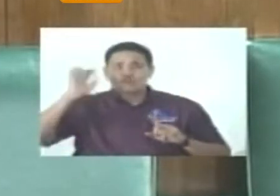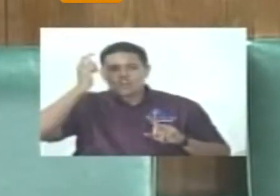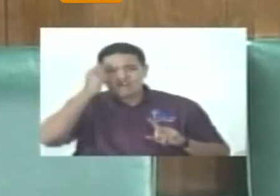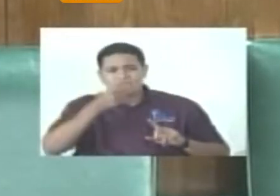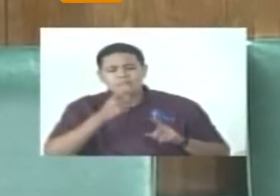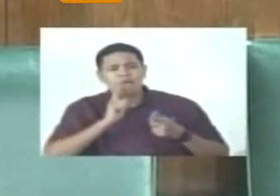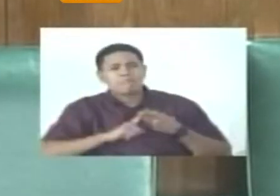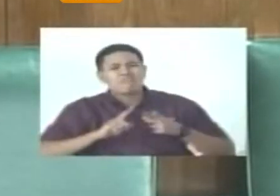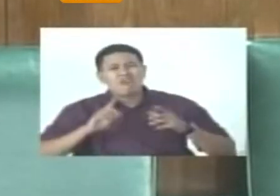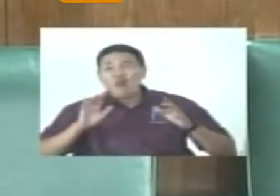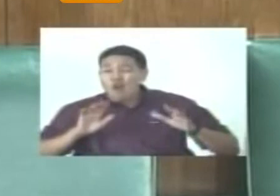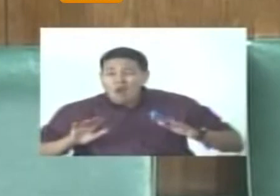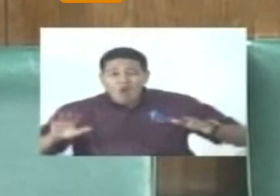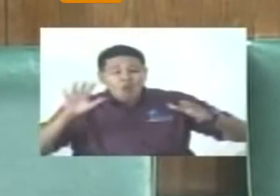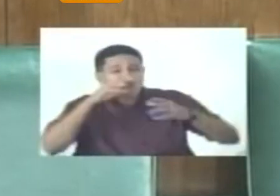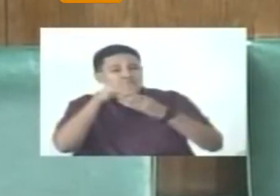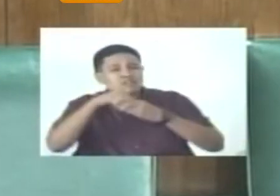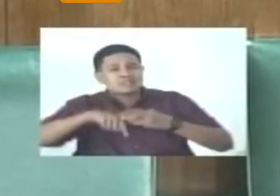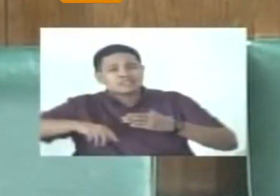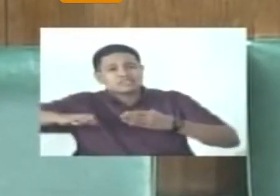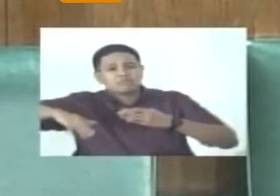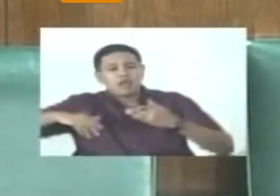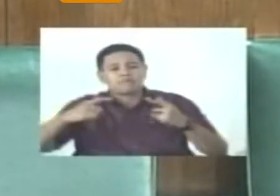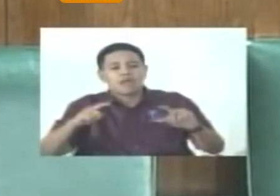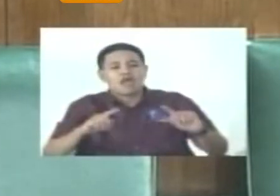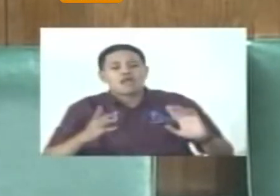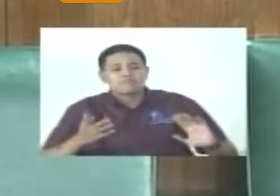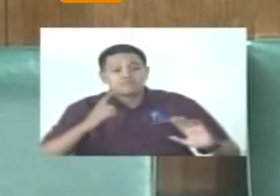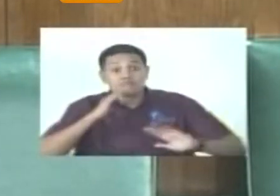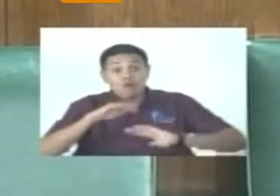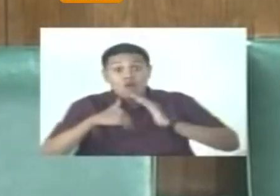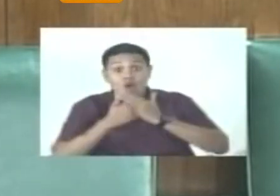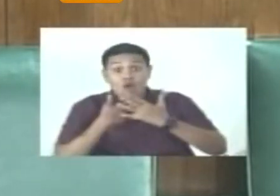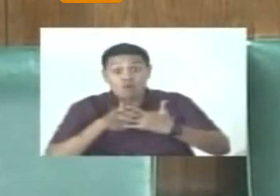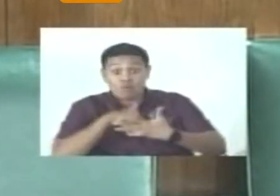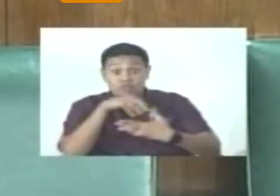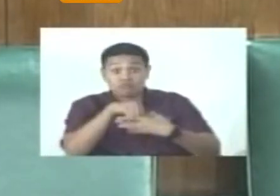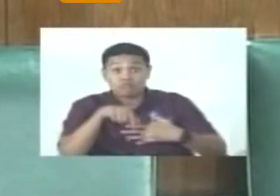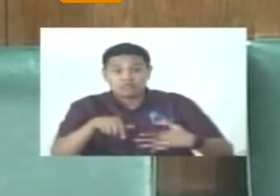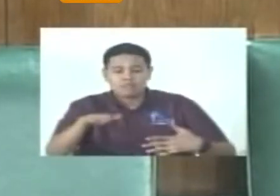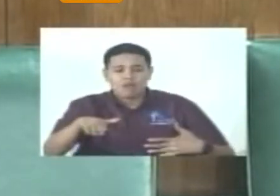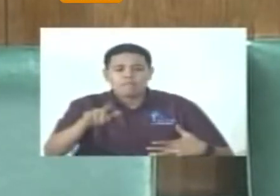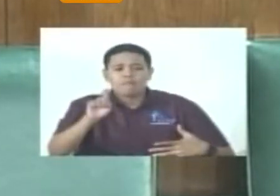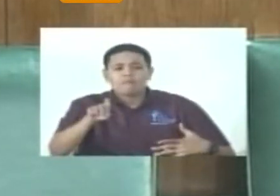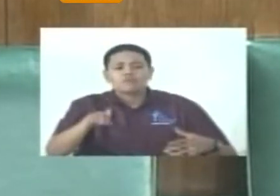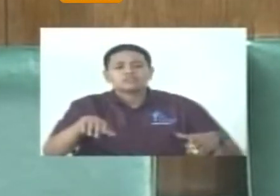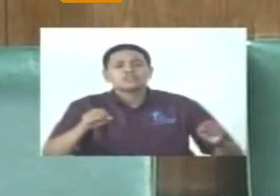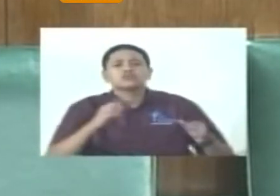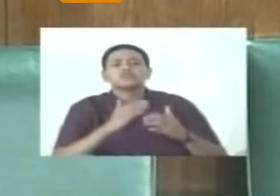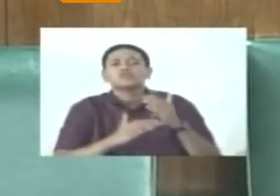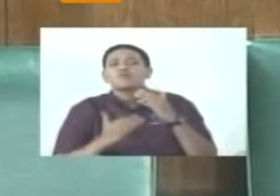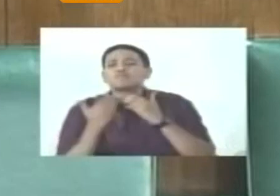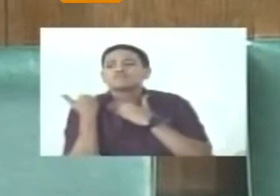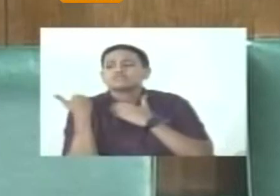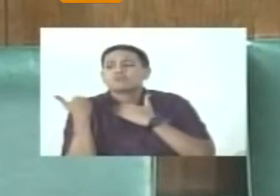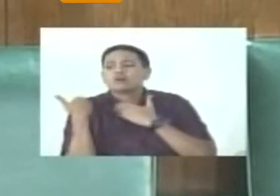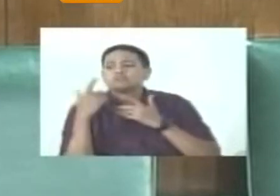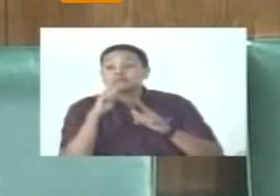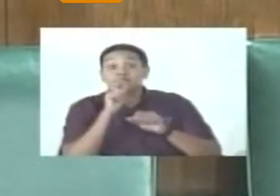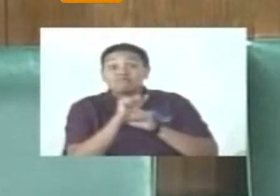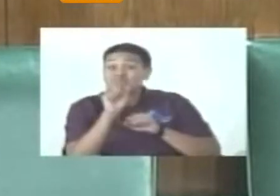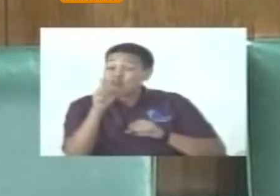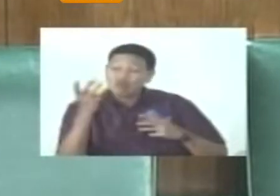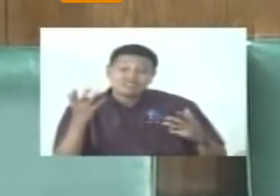but all of us in this chamber. All of us in this chamber must take some responsibility, and